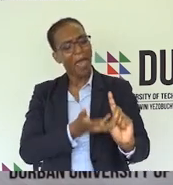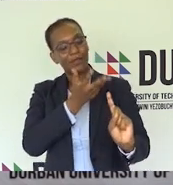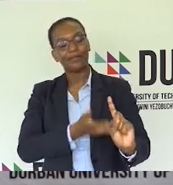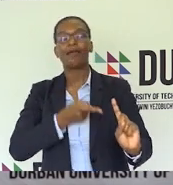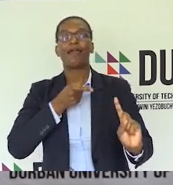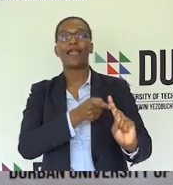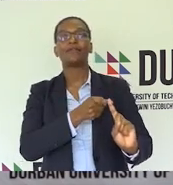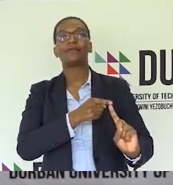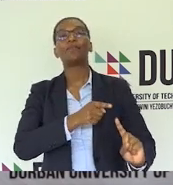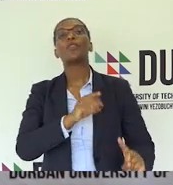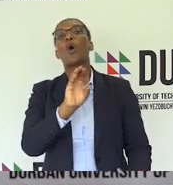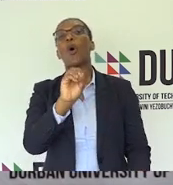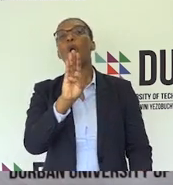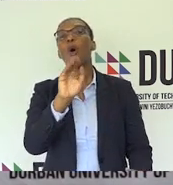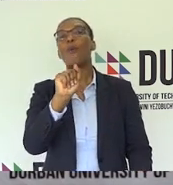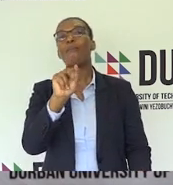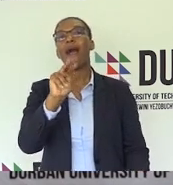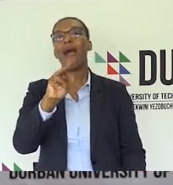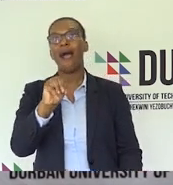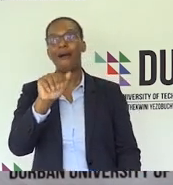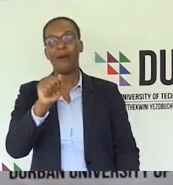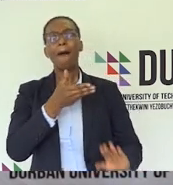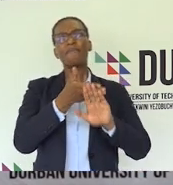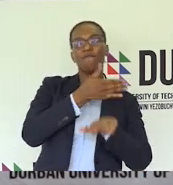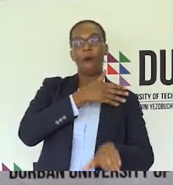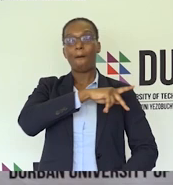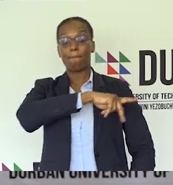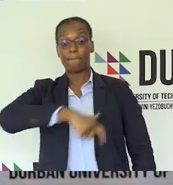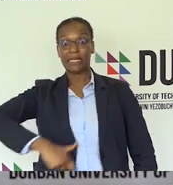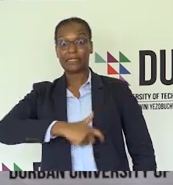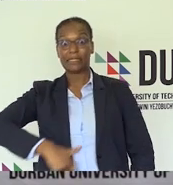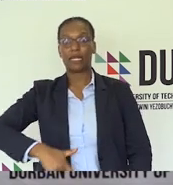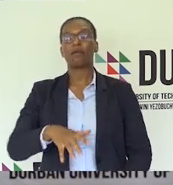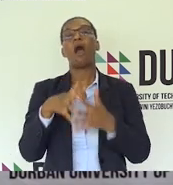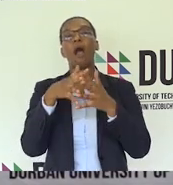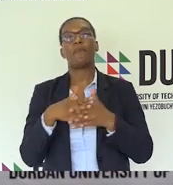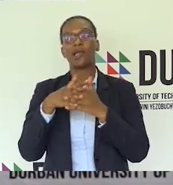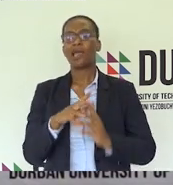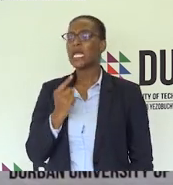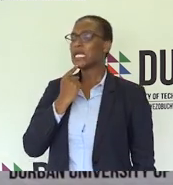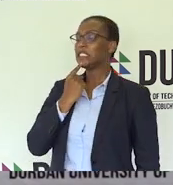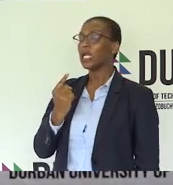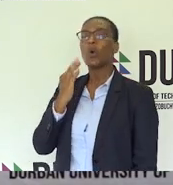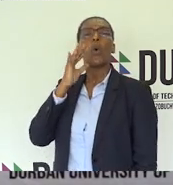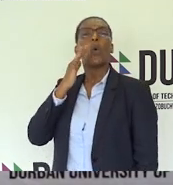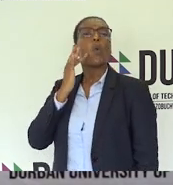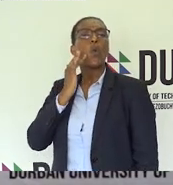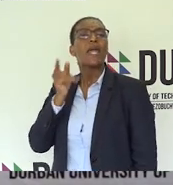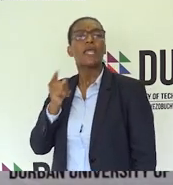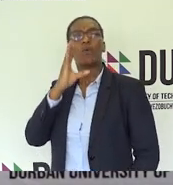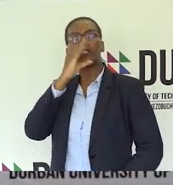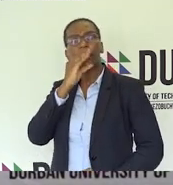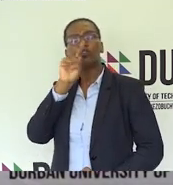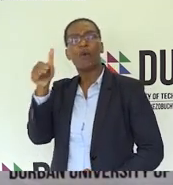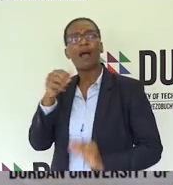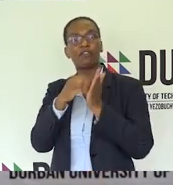Hussein Obama, the past president of the United States of America. He said when he spoke to some students at a New